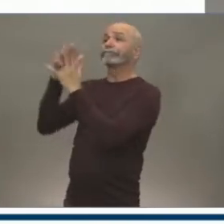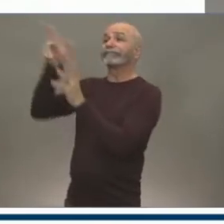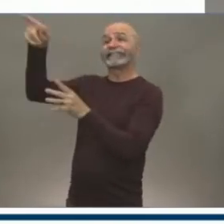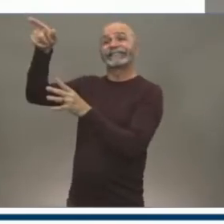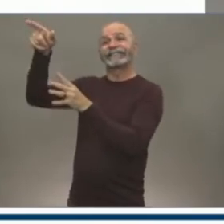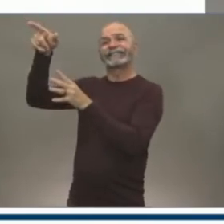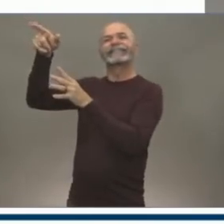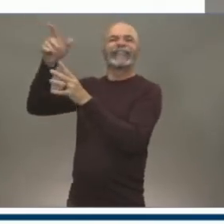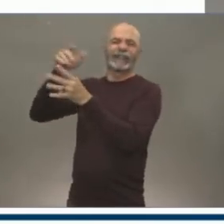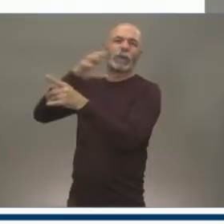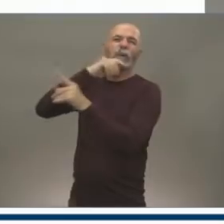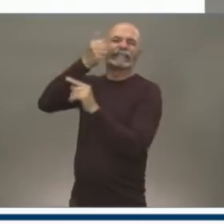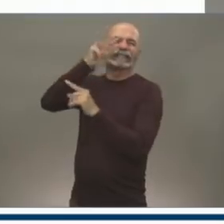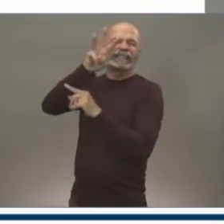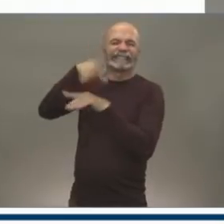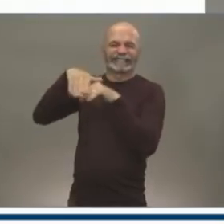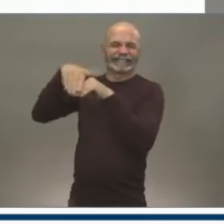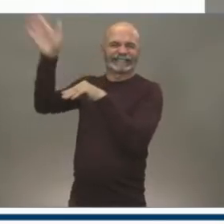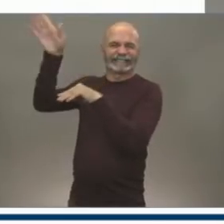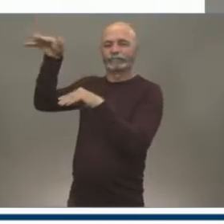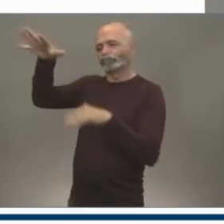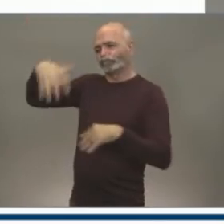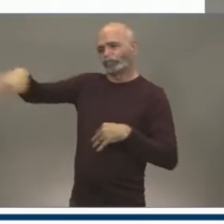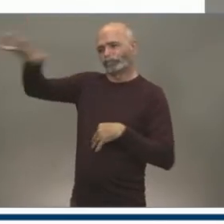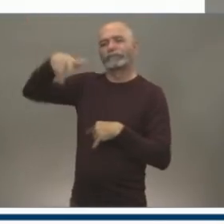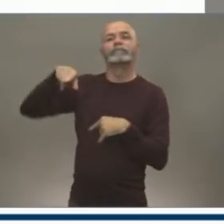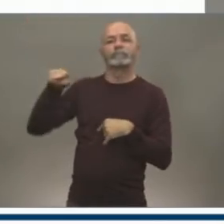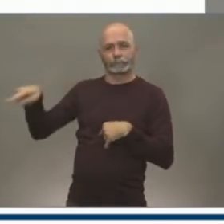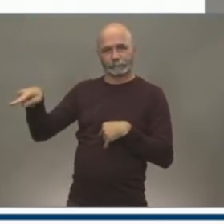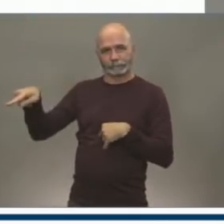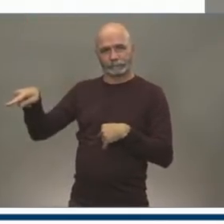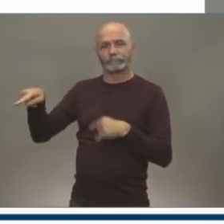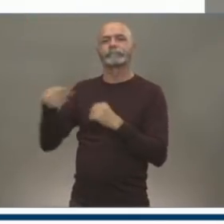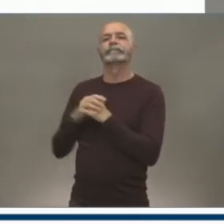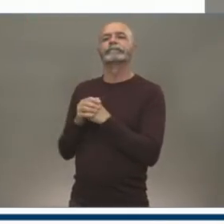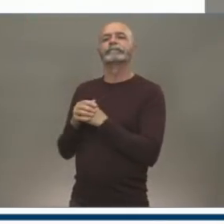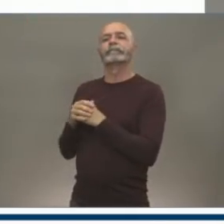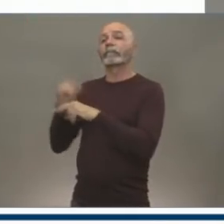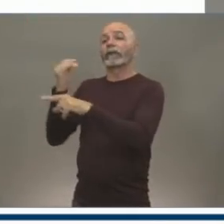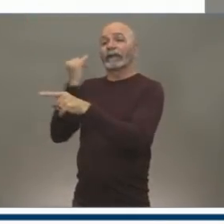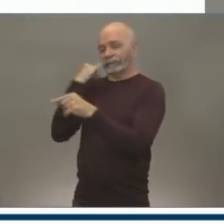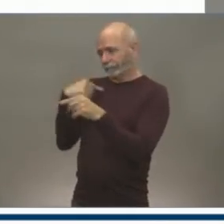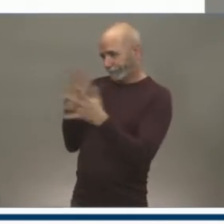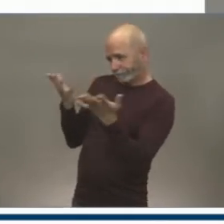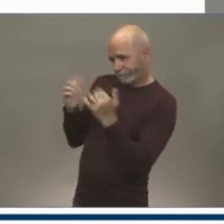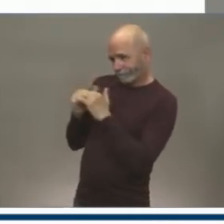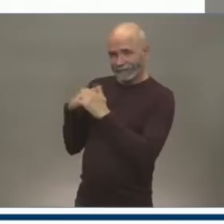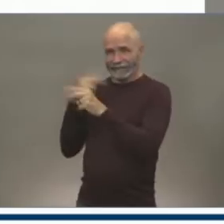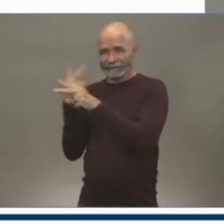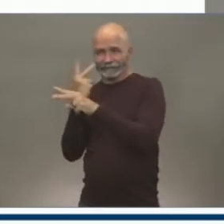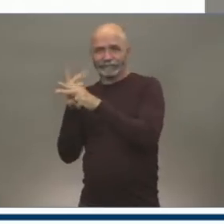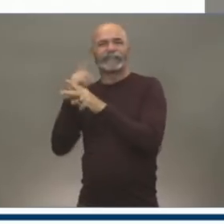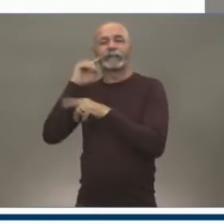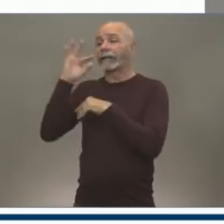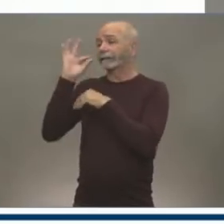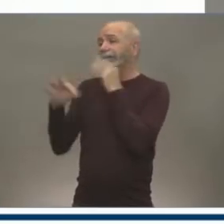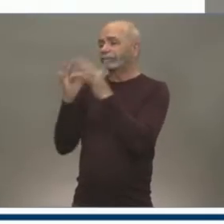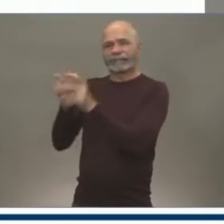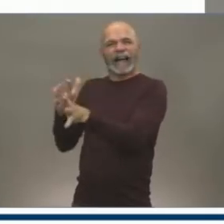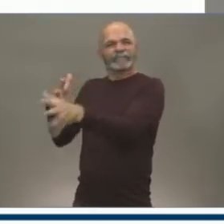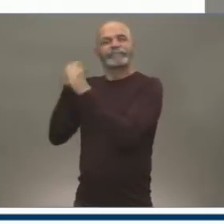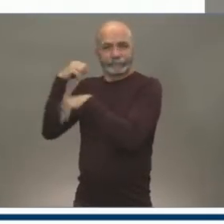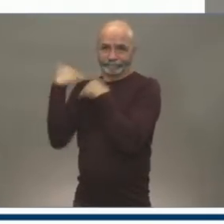that I just talked about. The reason that is that the use of these tests is to rapidly test lots of